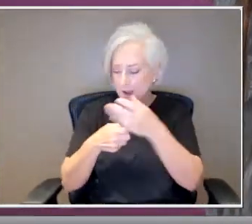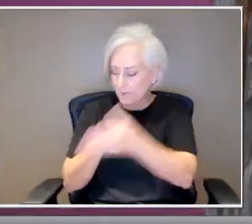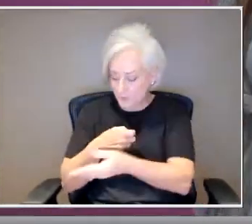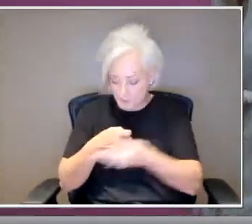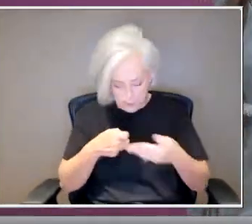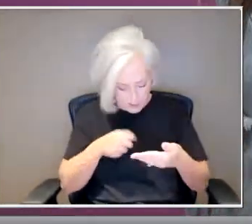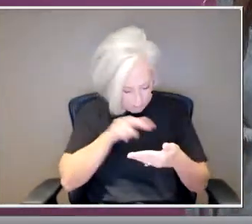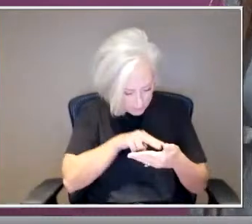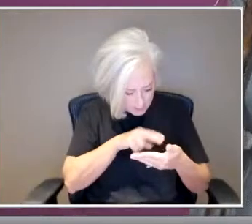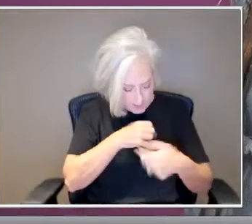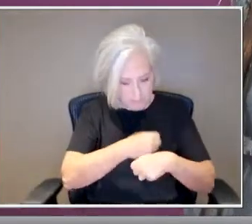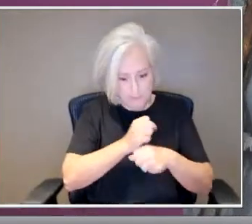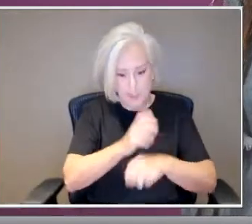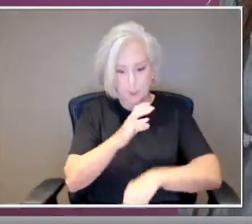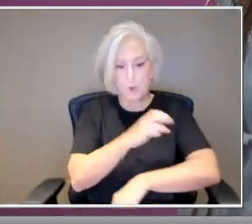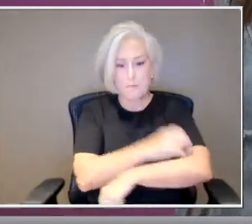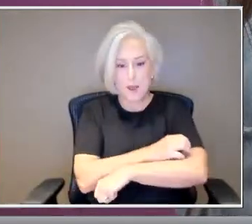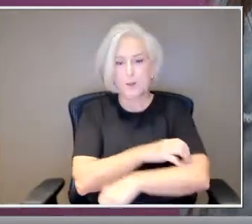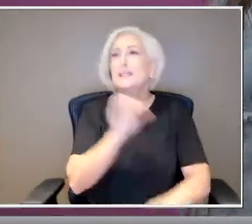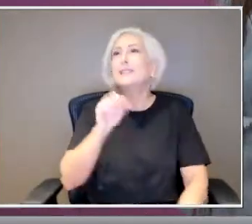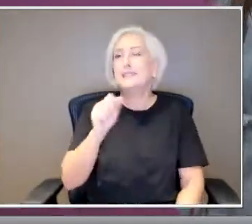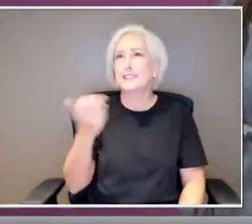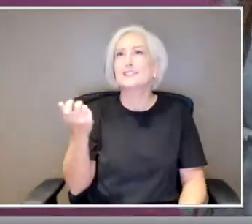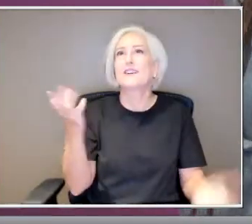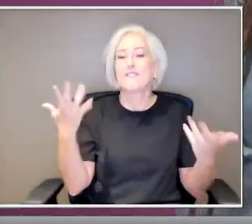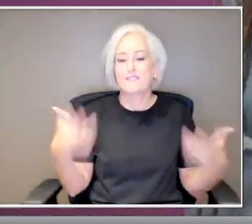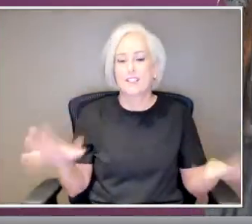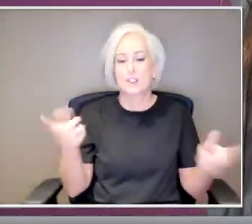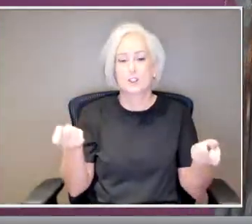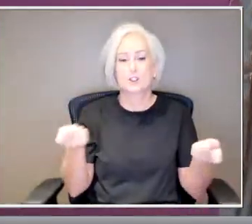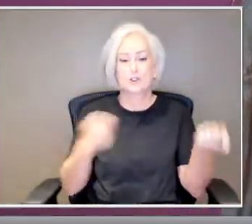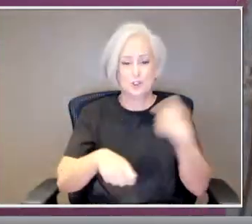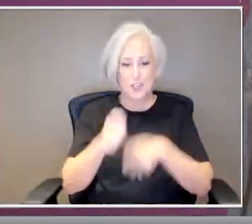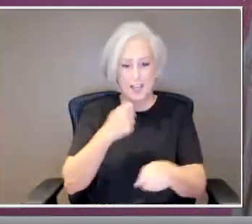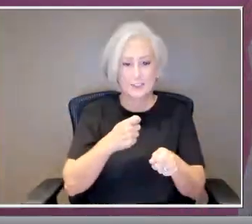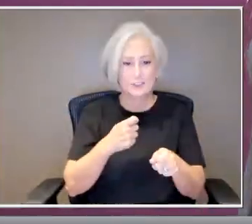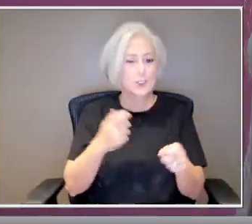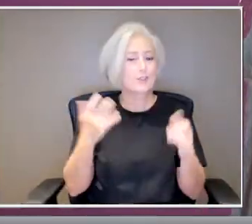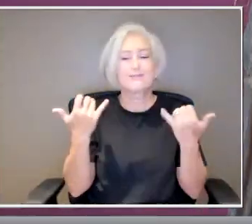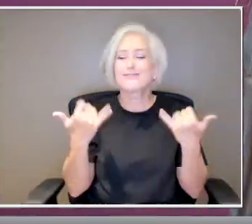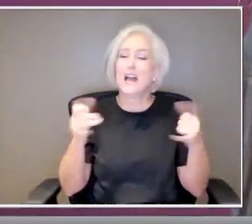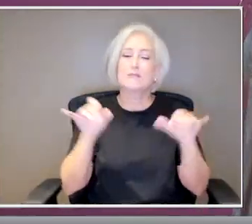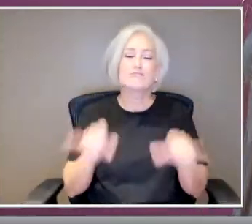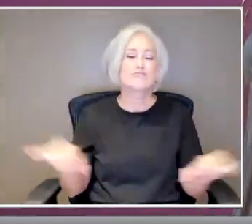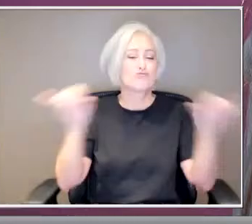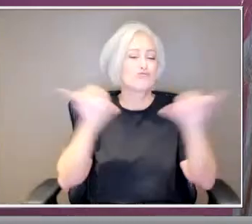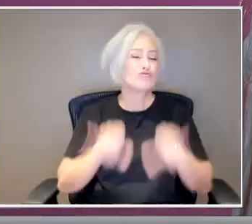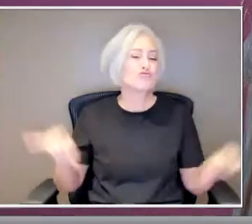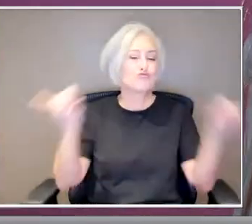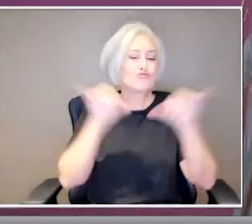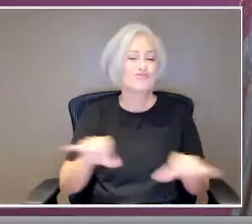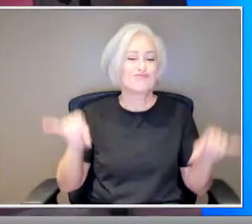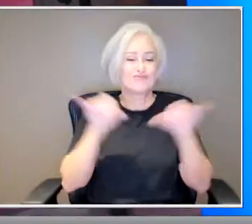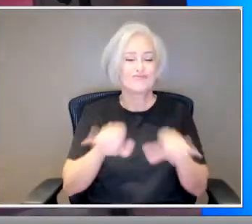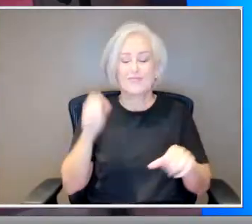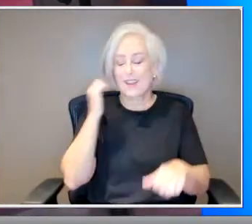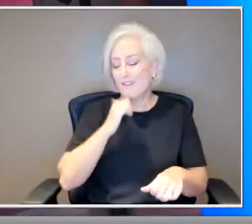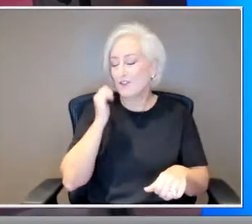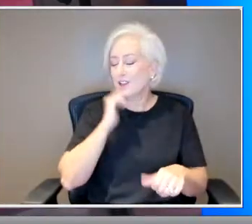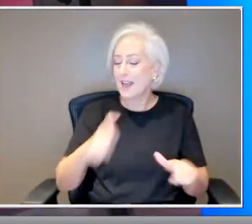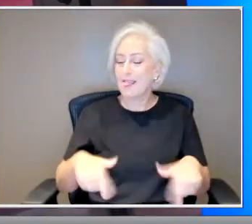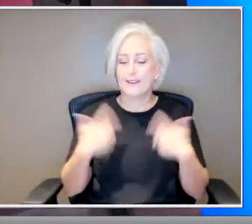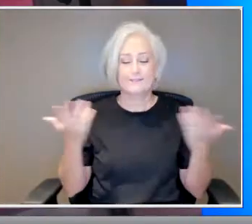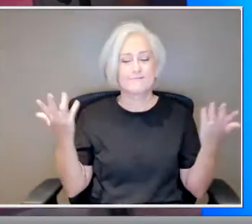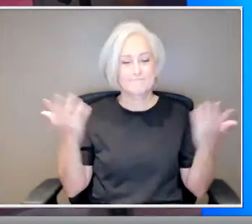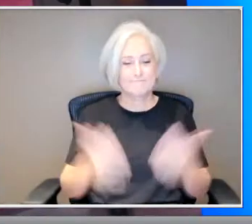the power. Okay, I already changed my batteries. So it's just so routine now that it's everyday life. What do you